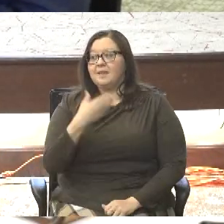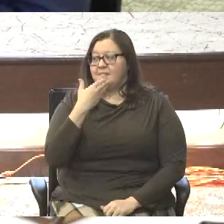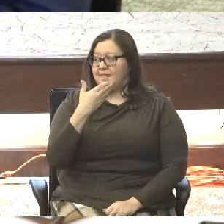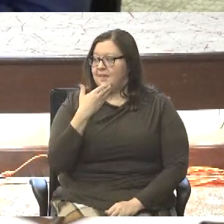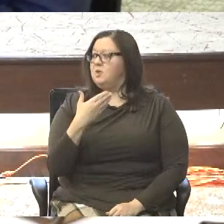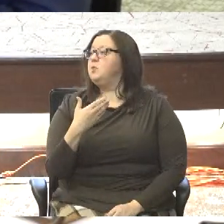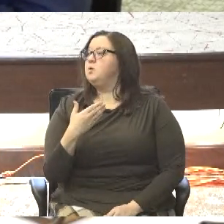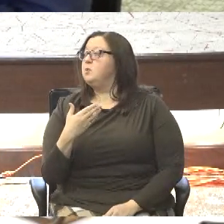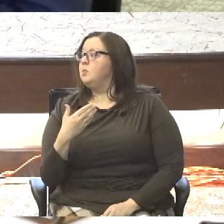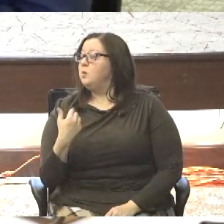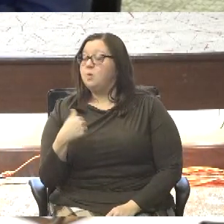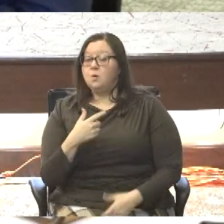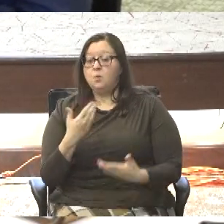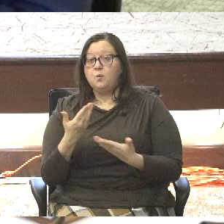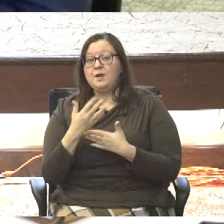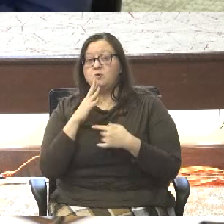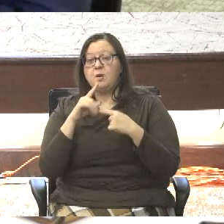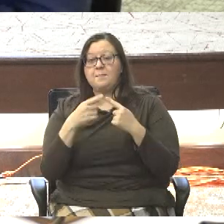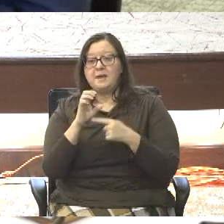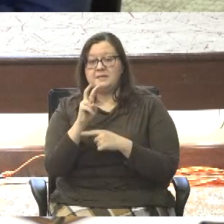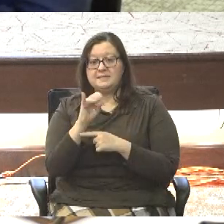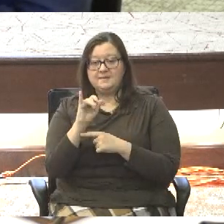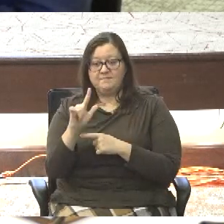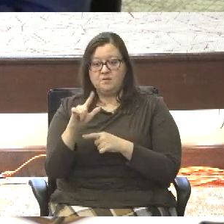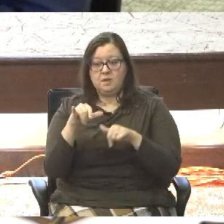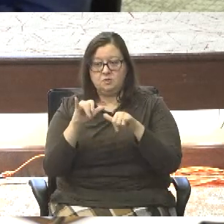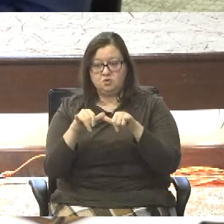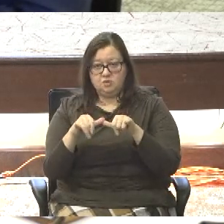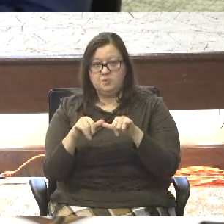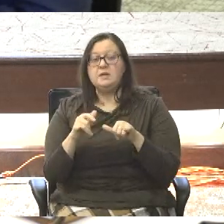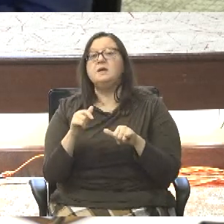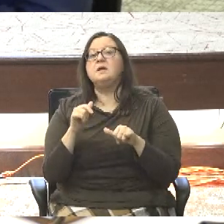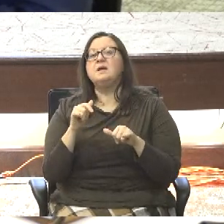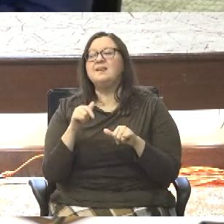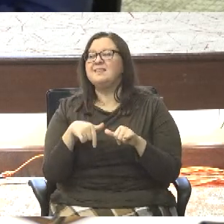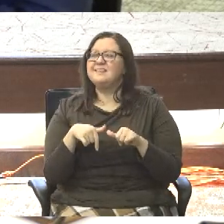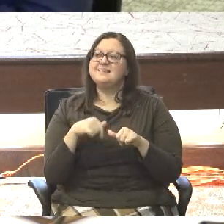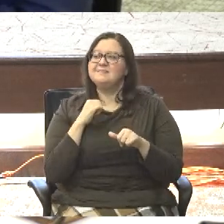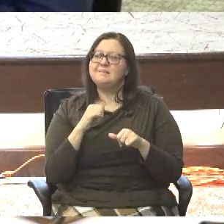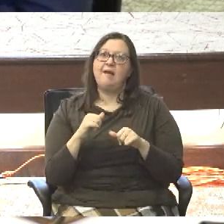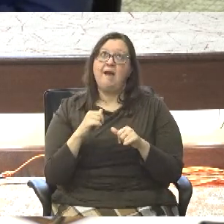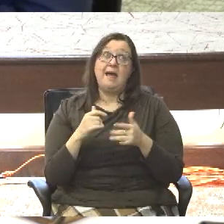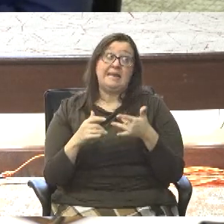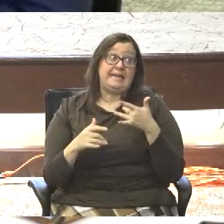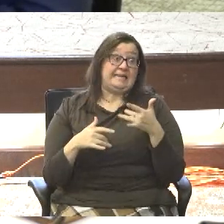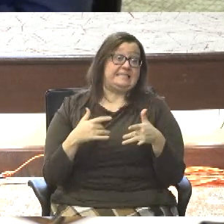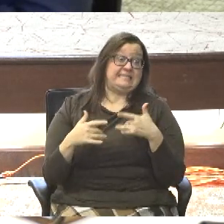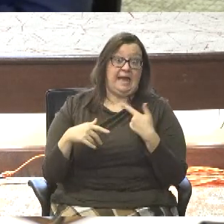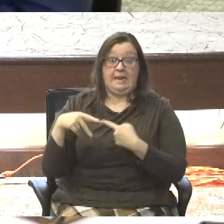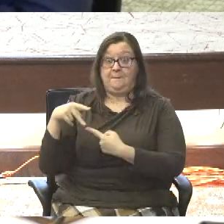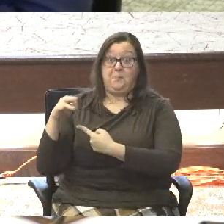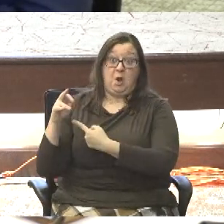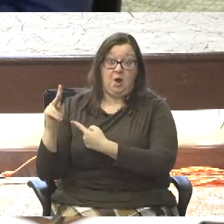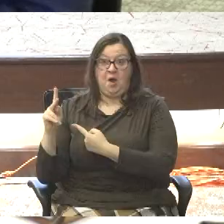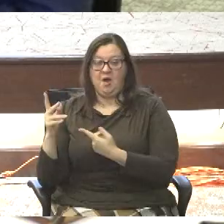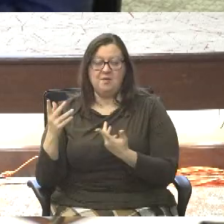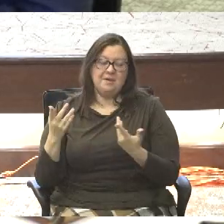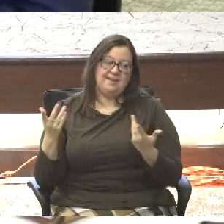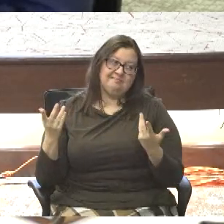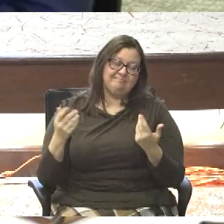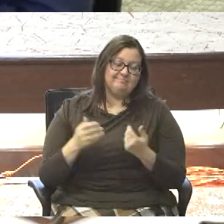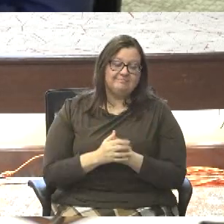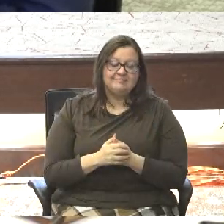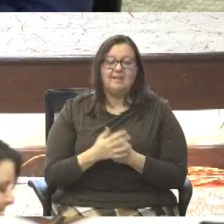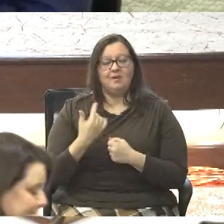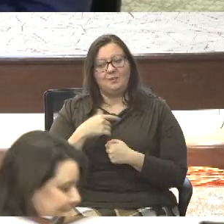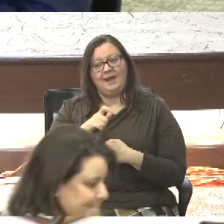all about civil engineering, and so this is going to be maybe not quite as exciting as what you've seen earlier today, but we